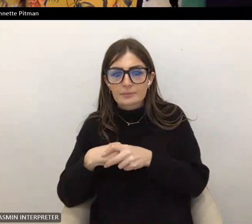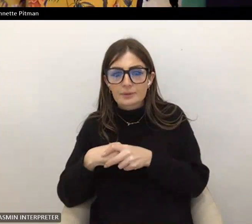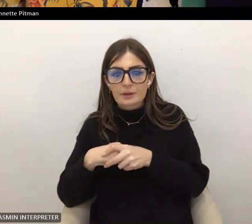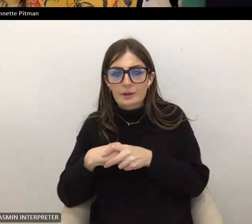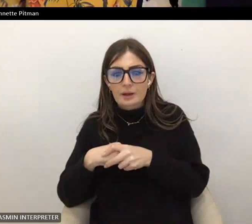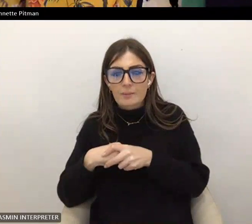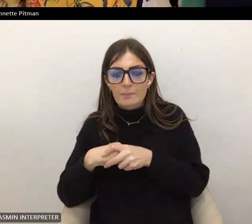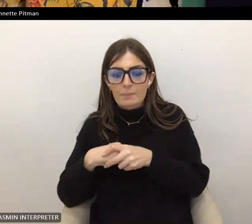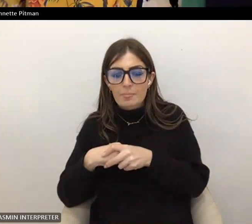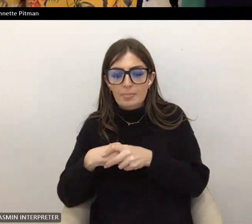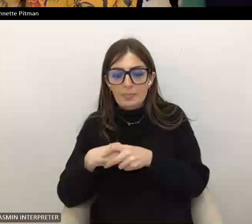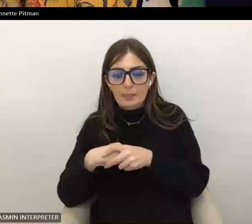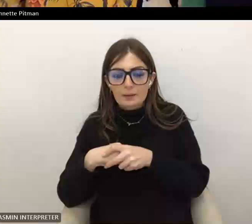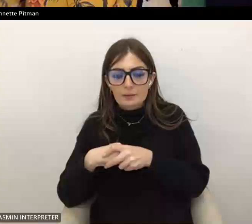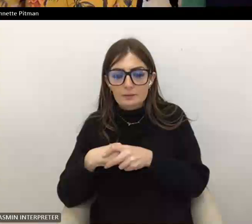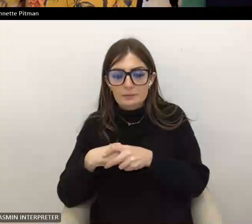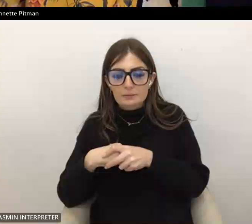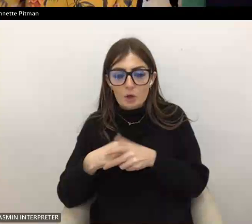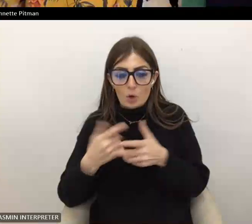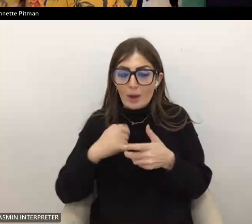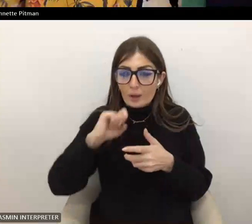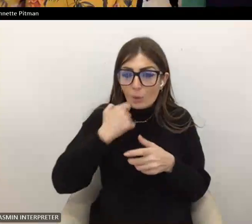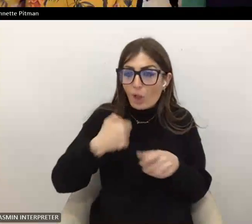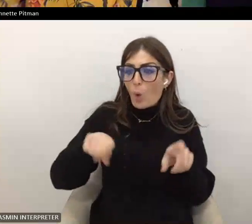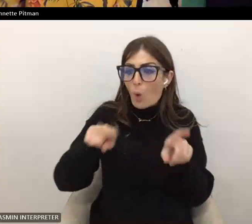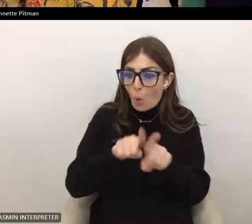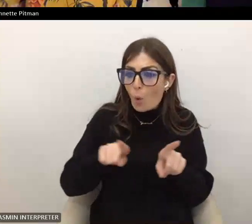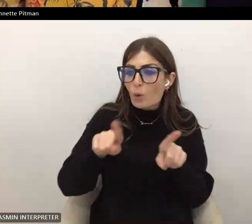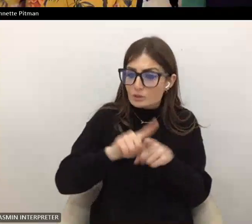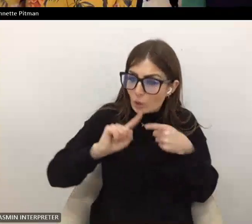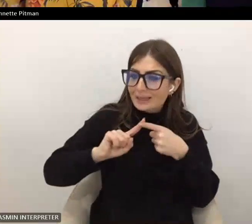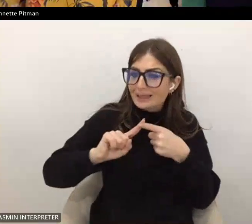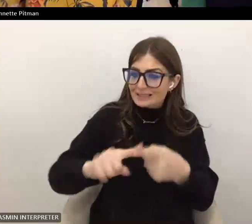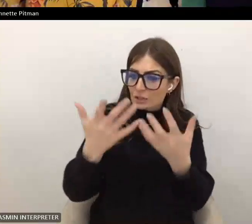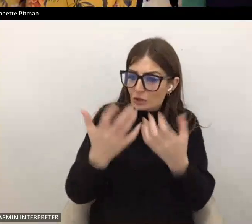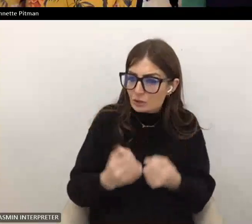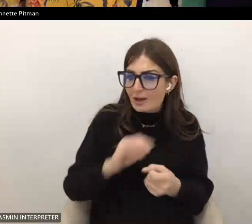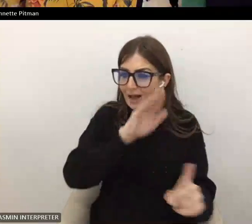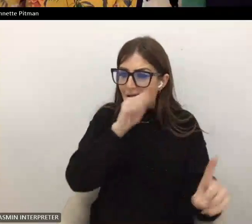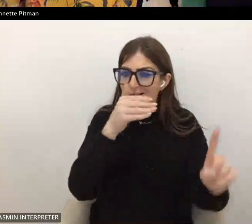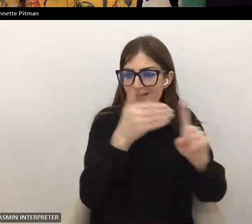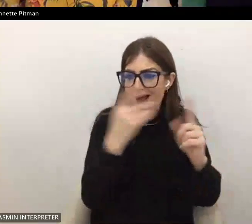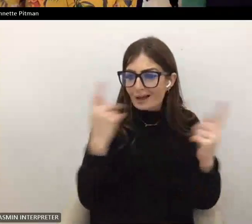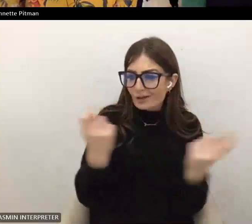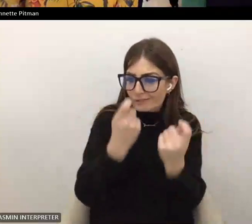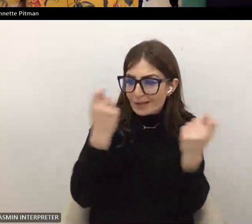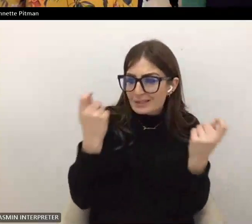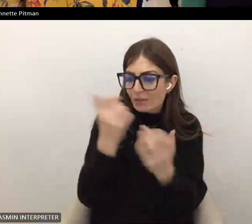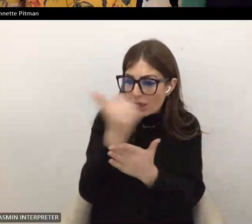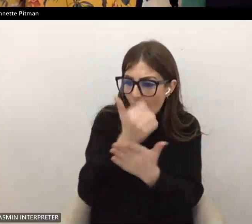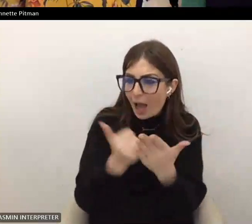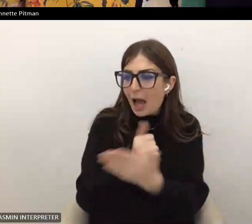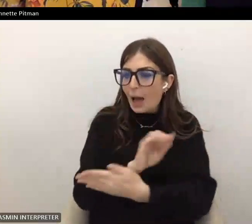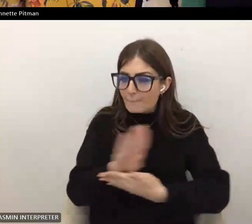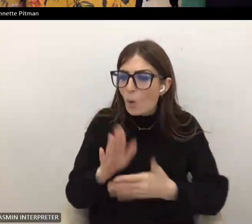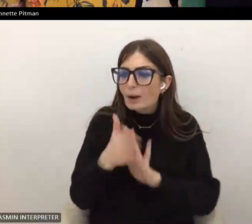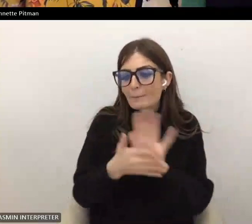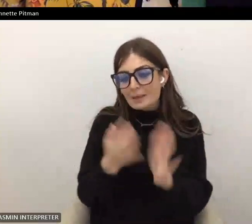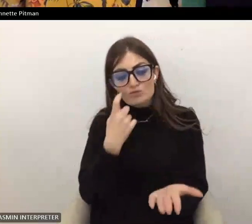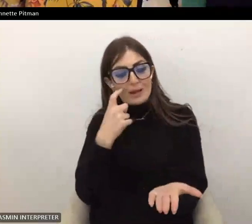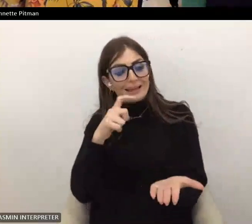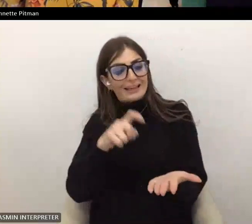projects as well. We will also continue to have a targeted festival artform board, which recognises